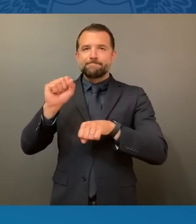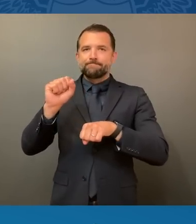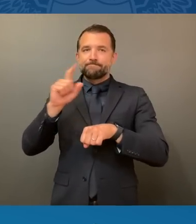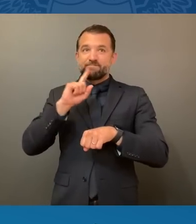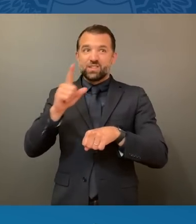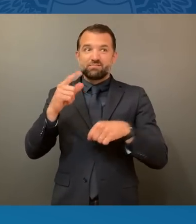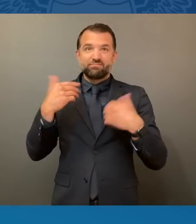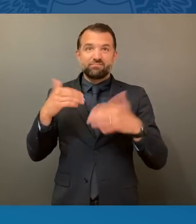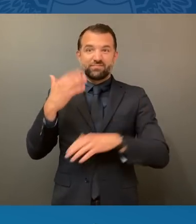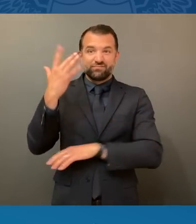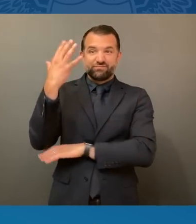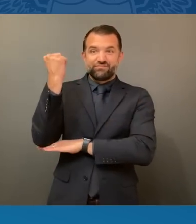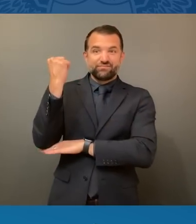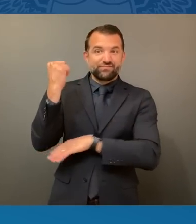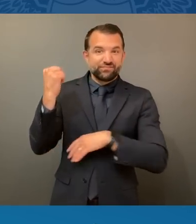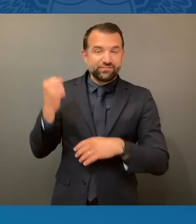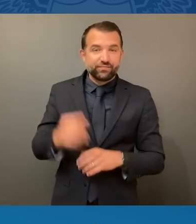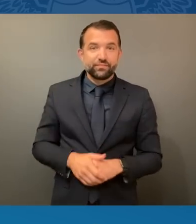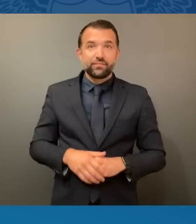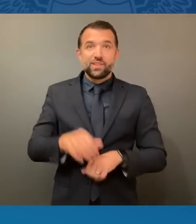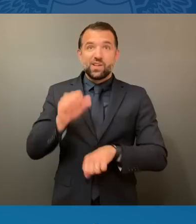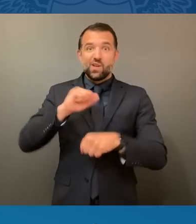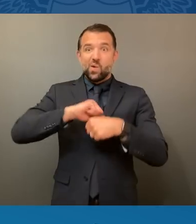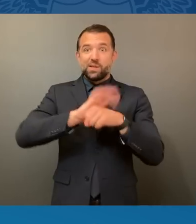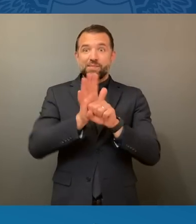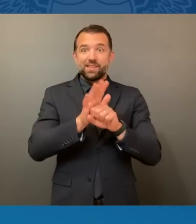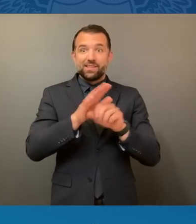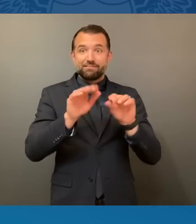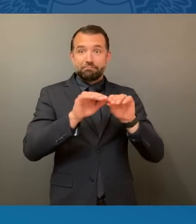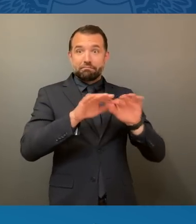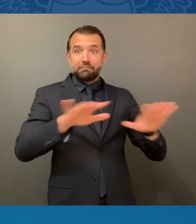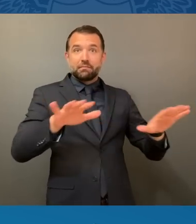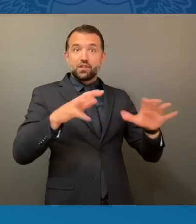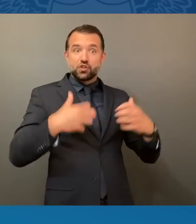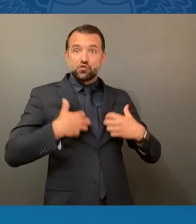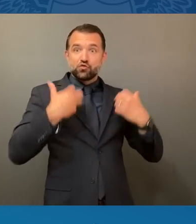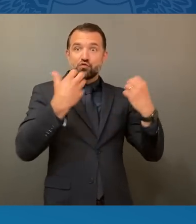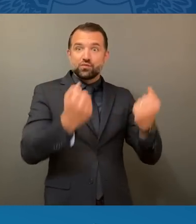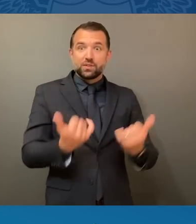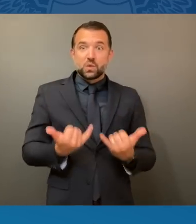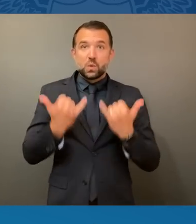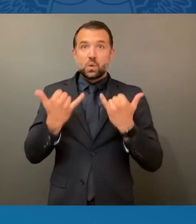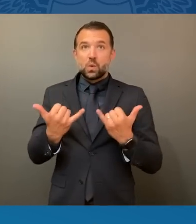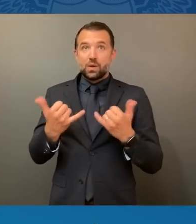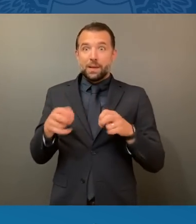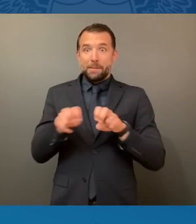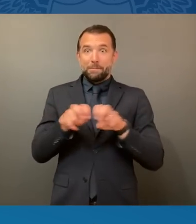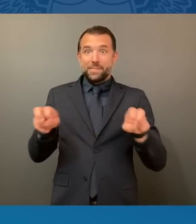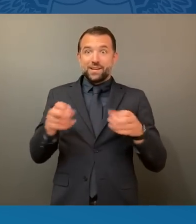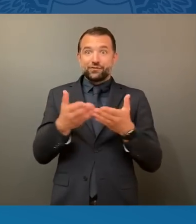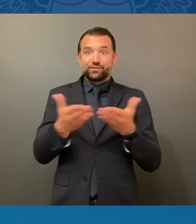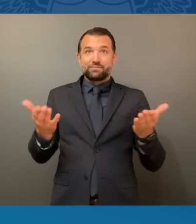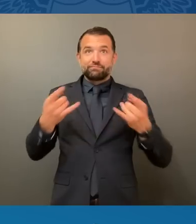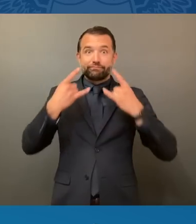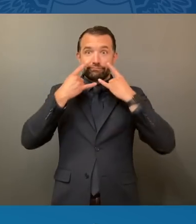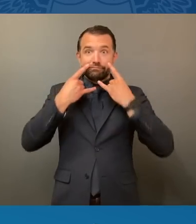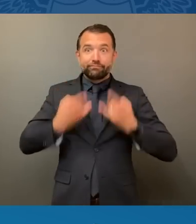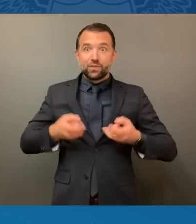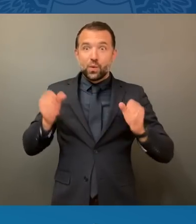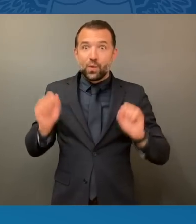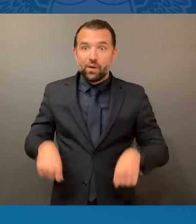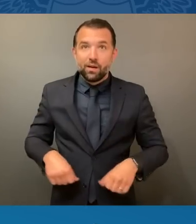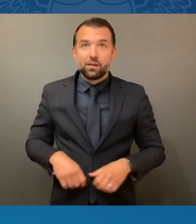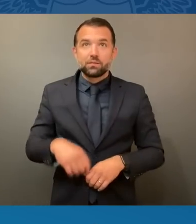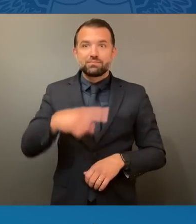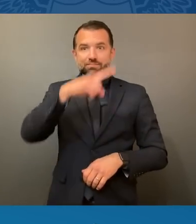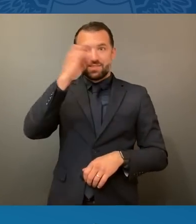in proportion. Not only have we recovered from the pandemic, which is why everybody's sitting so close together without masks,